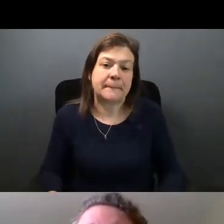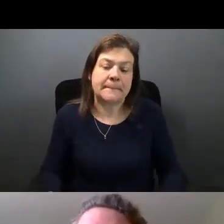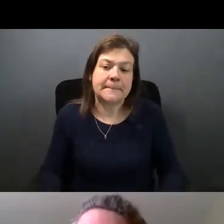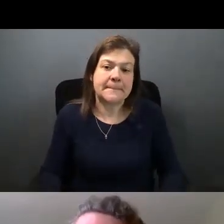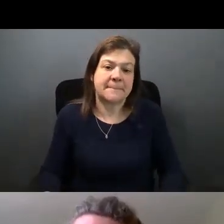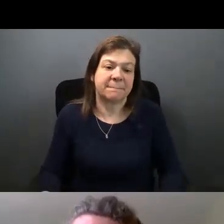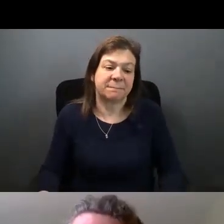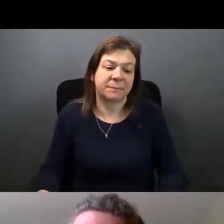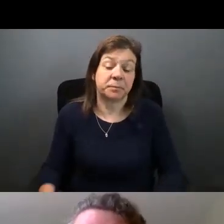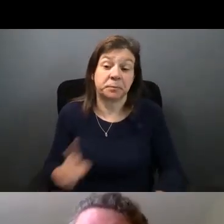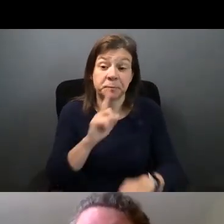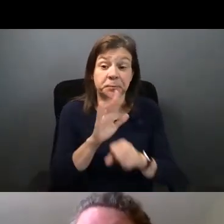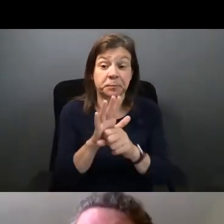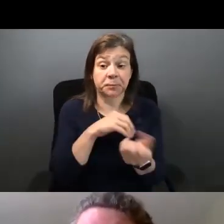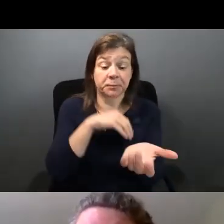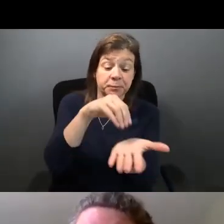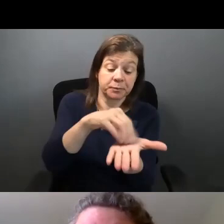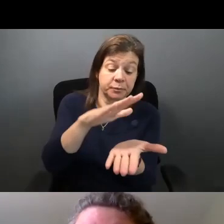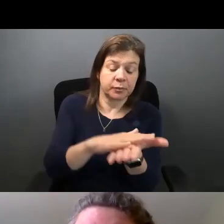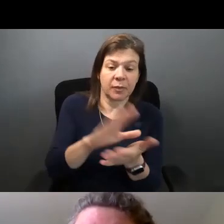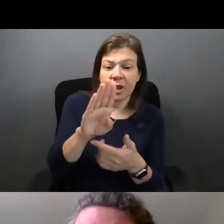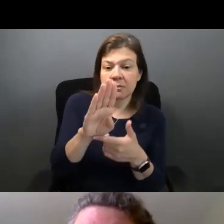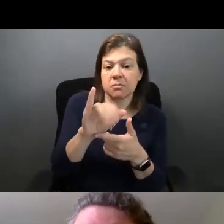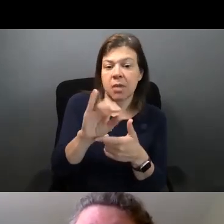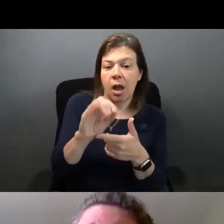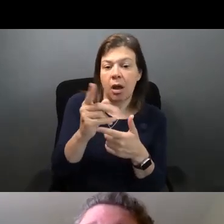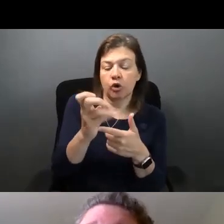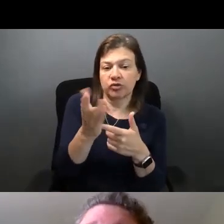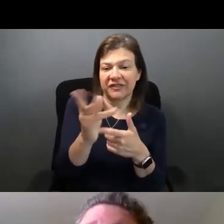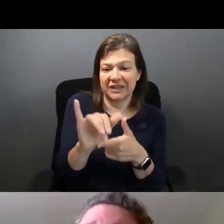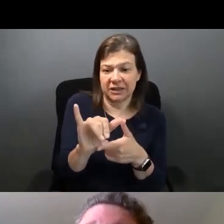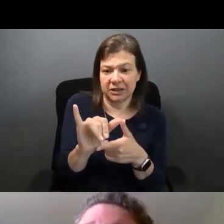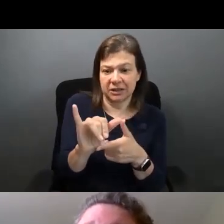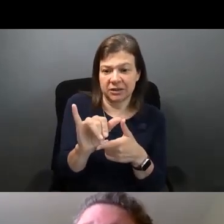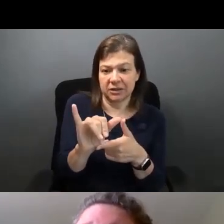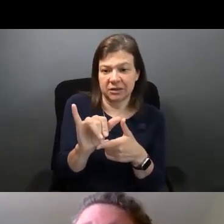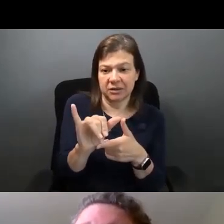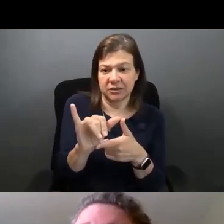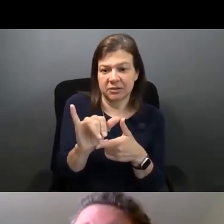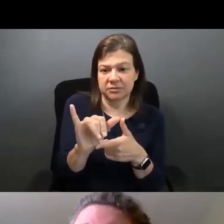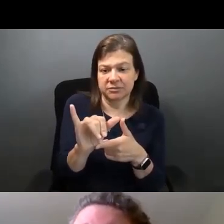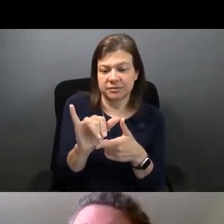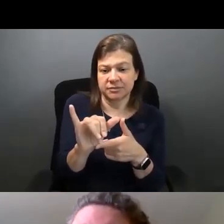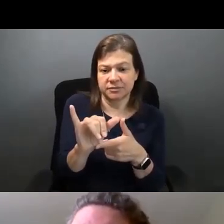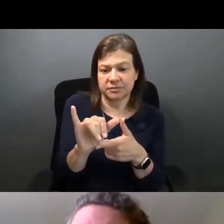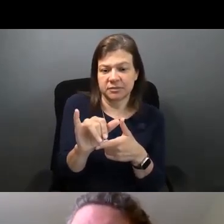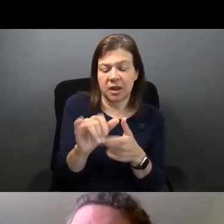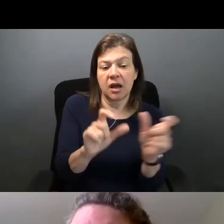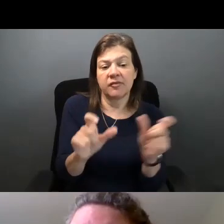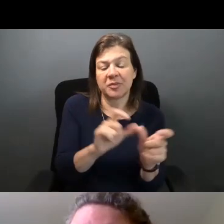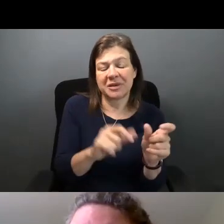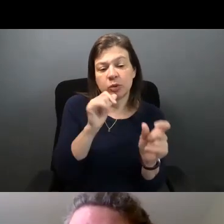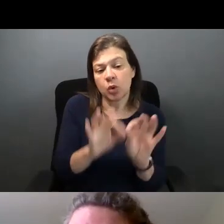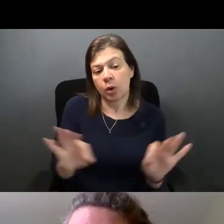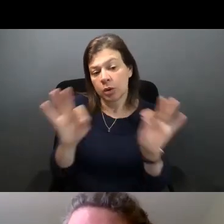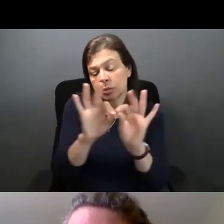sure that when you write down the biographies of your people who are important to